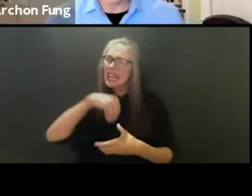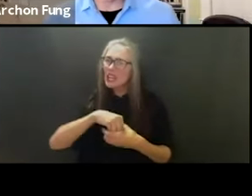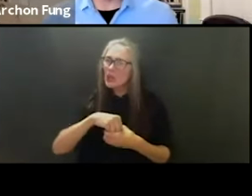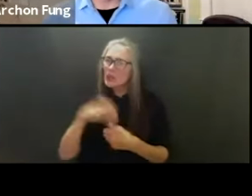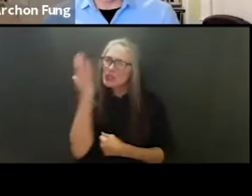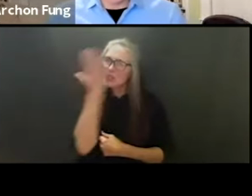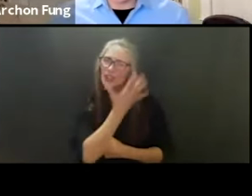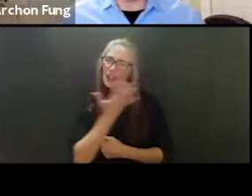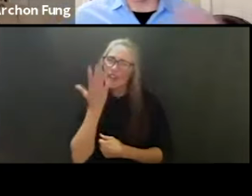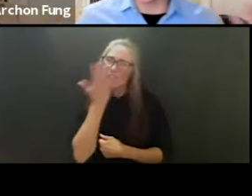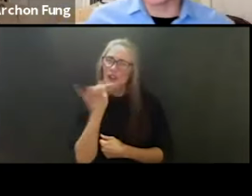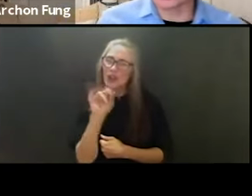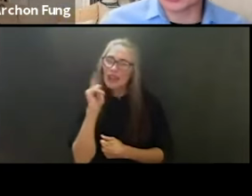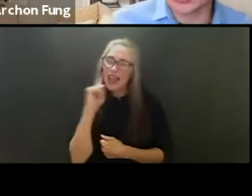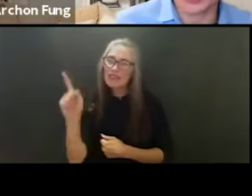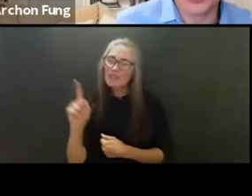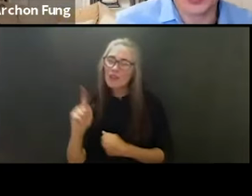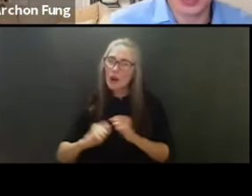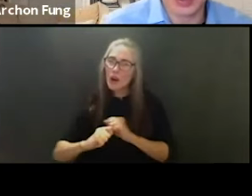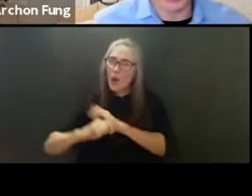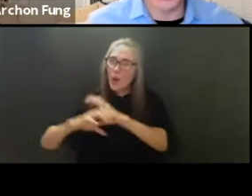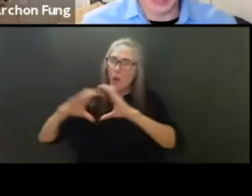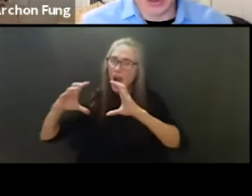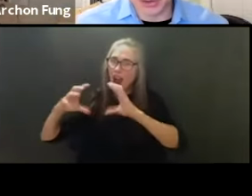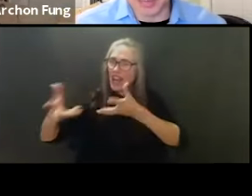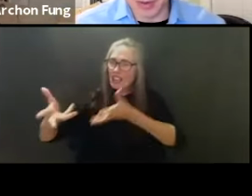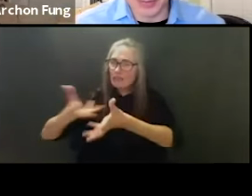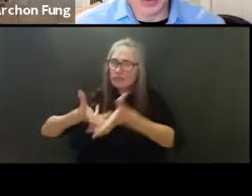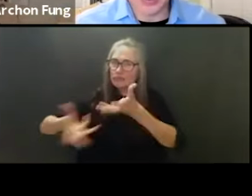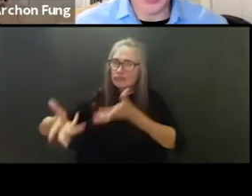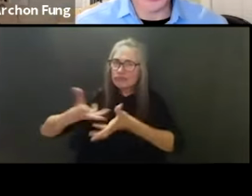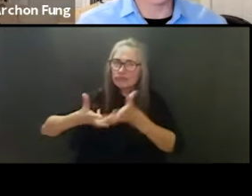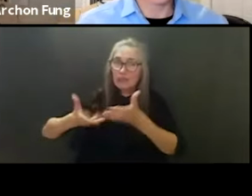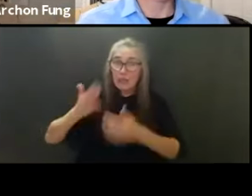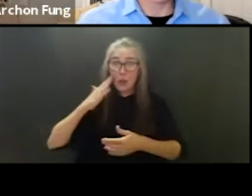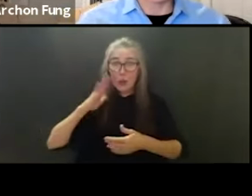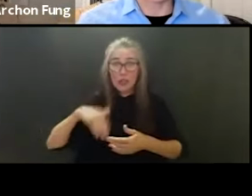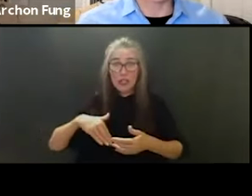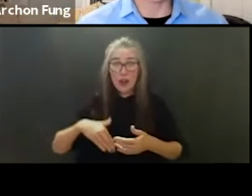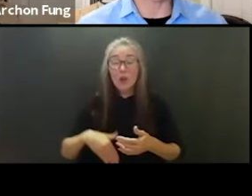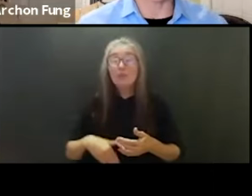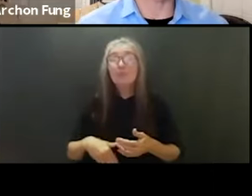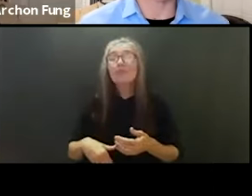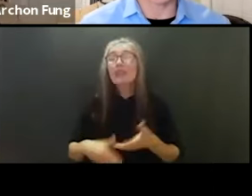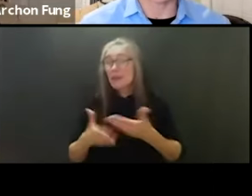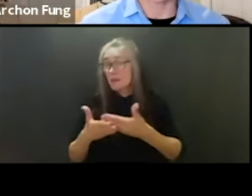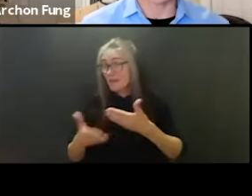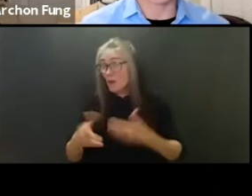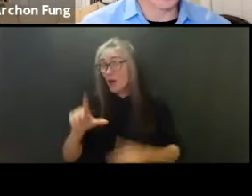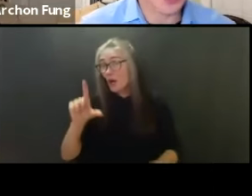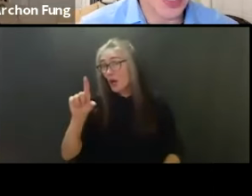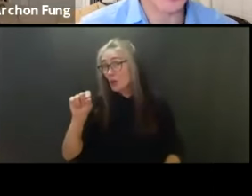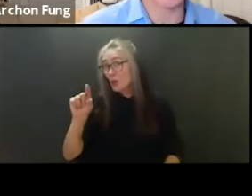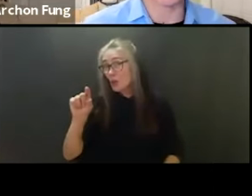here I think what does inclusion look like for a wide aperture moment right so we know the 2006 70